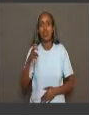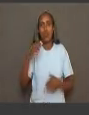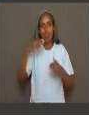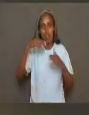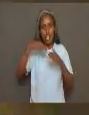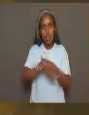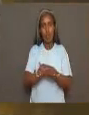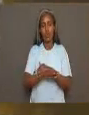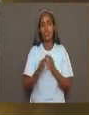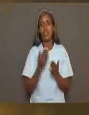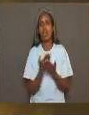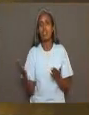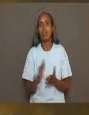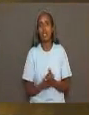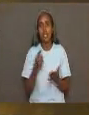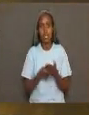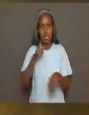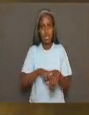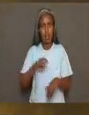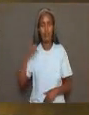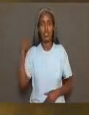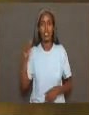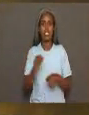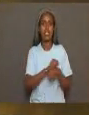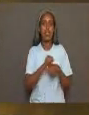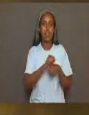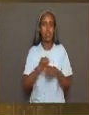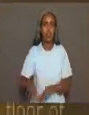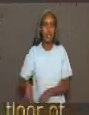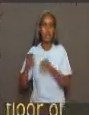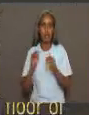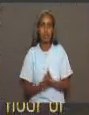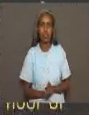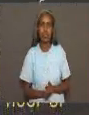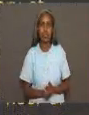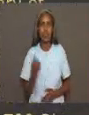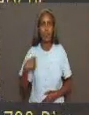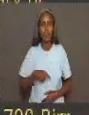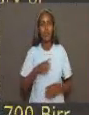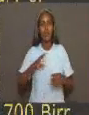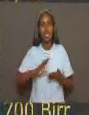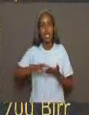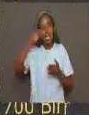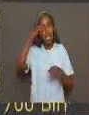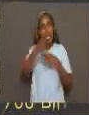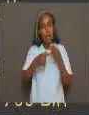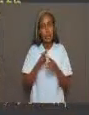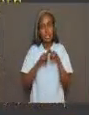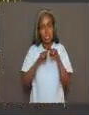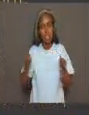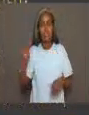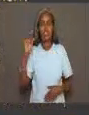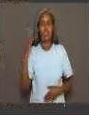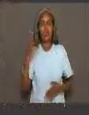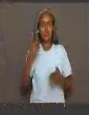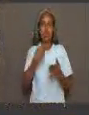items. It is time for another activity, students. We have learned about the different types